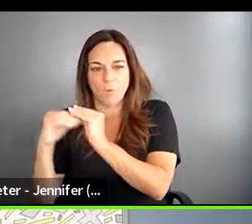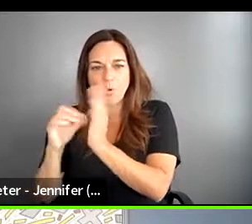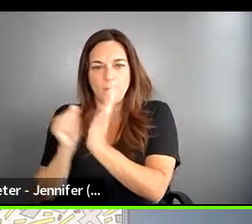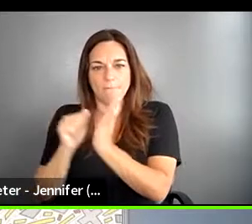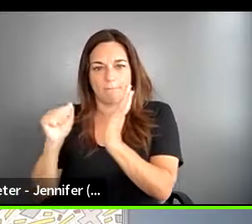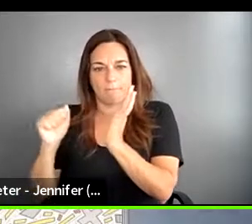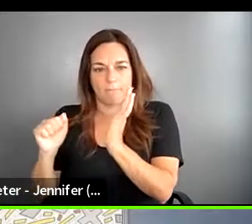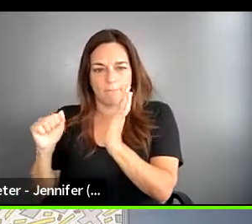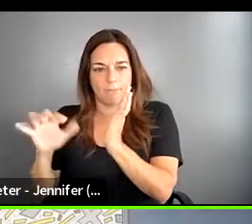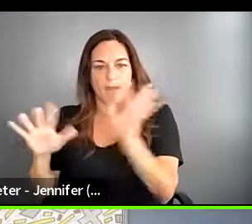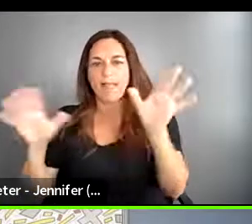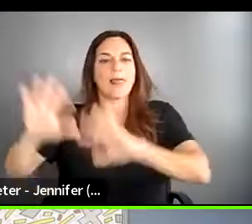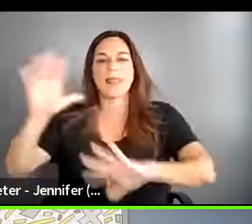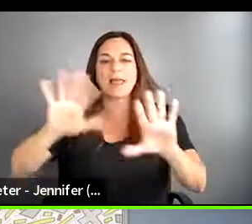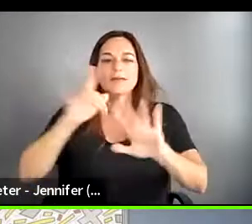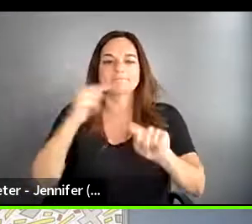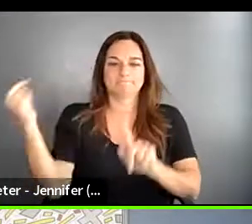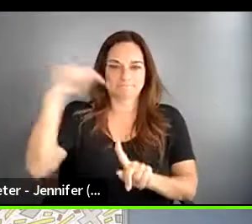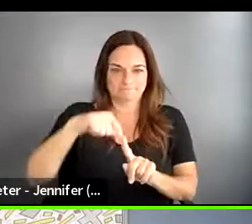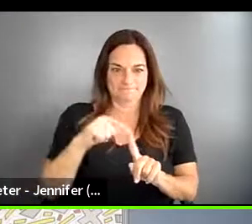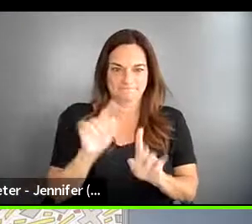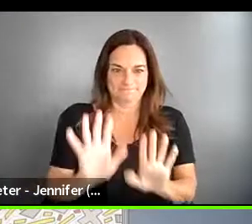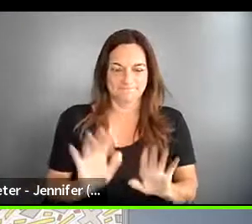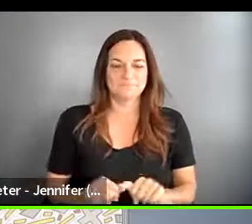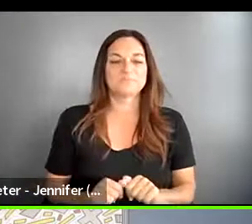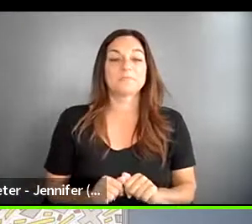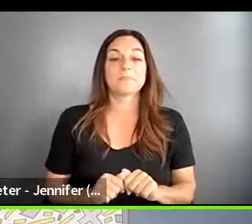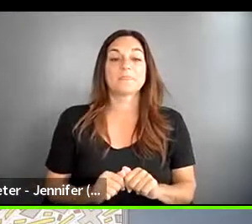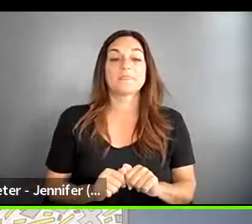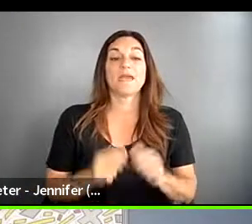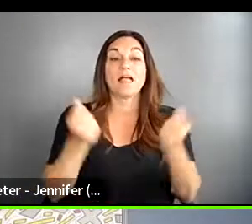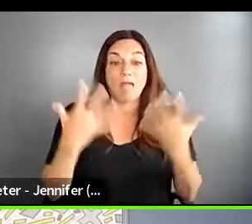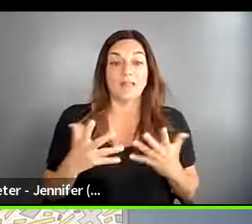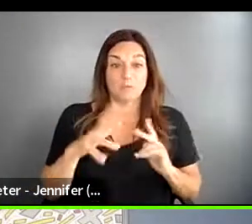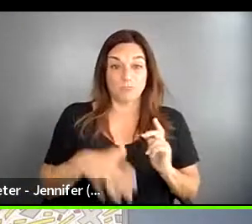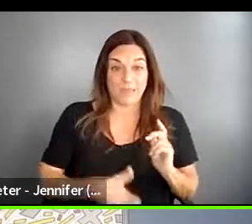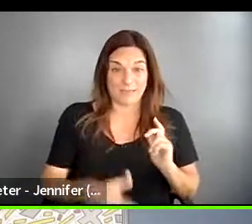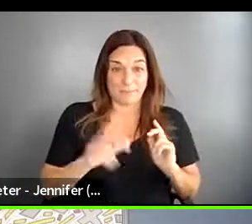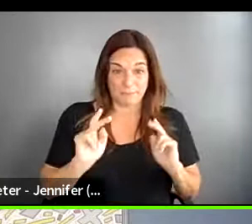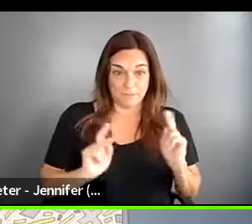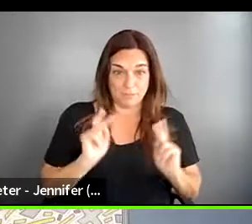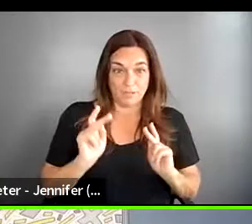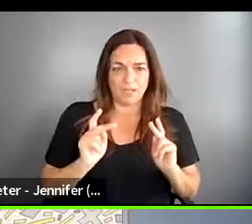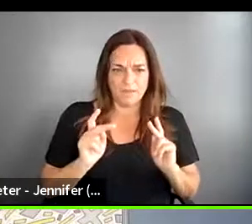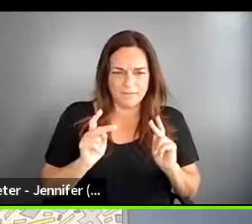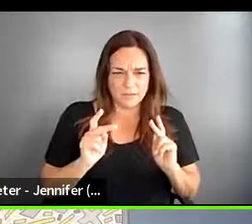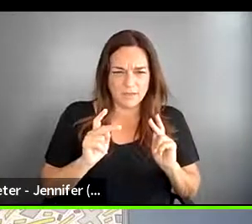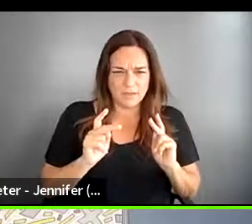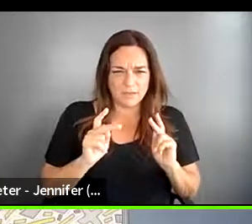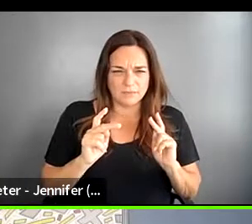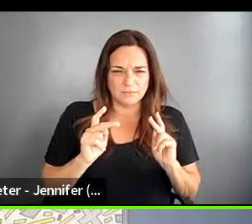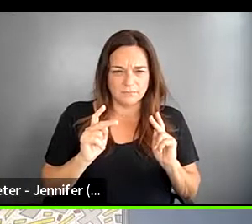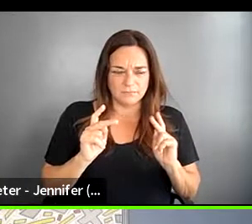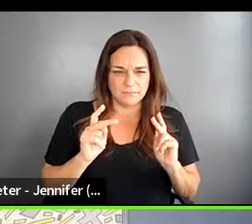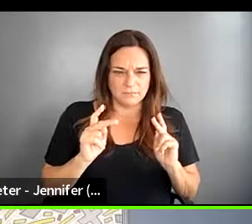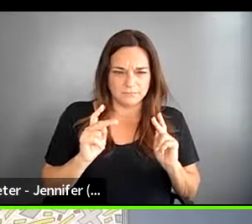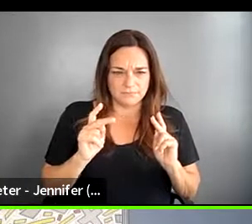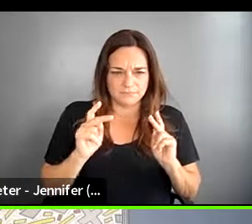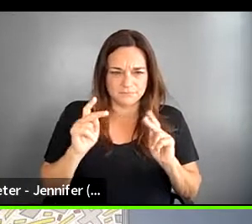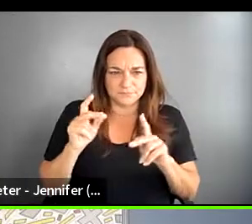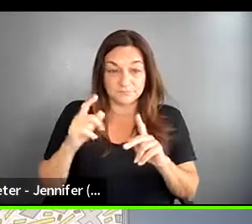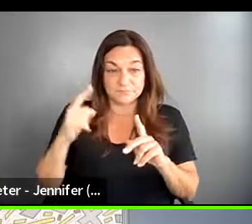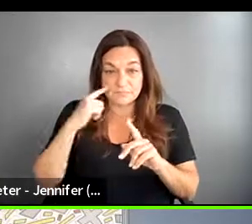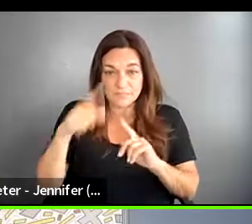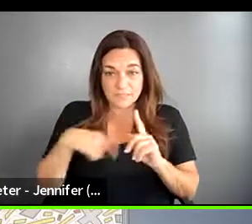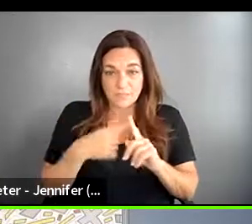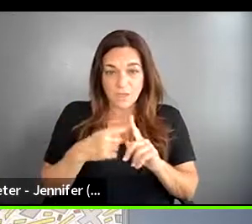ban. Let's bring it back. The health of pregnant people has become a giant political football. Thinking about how